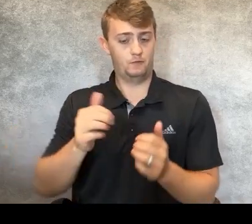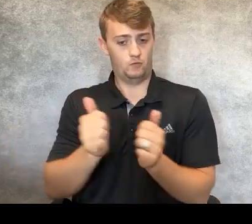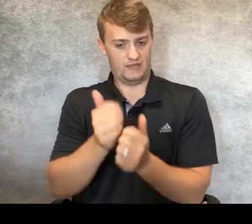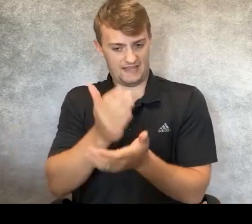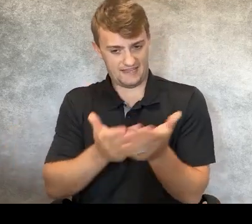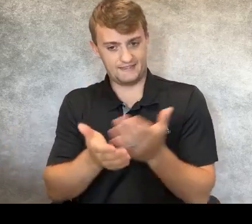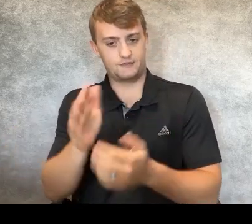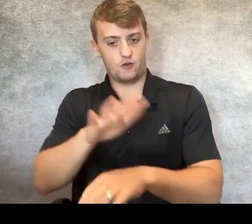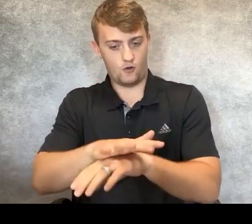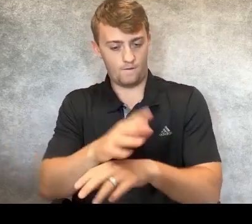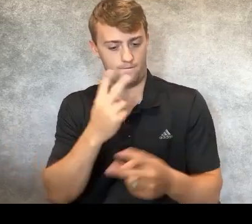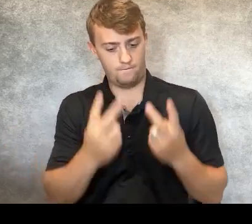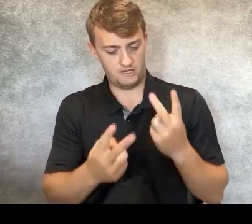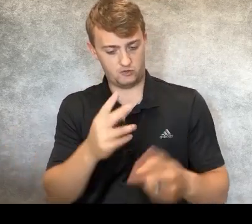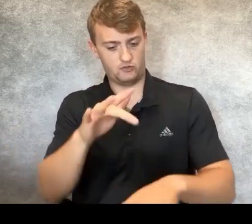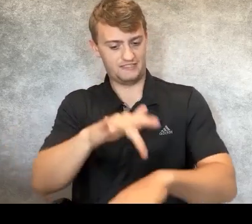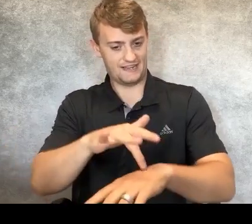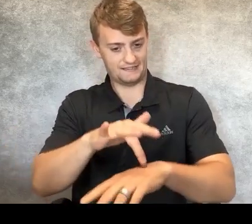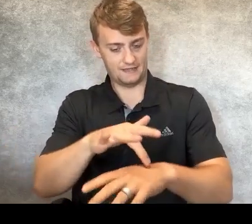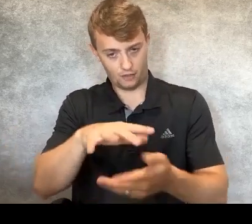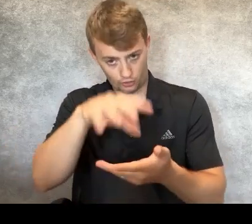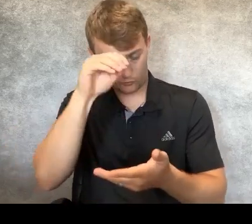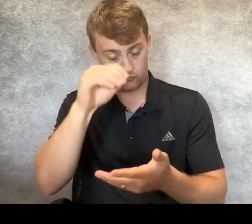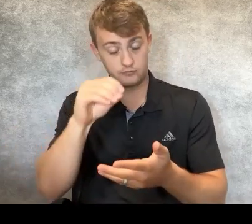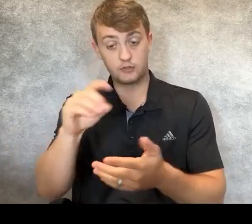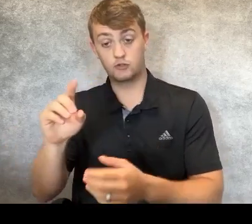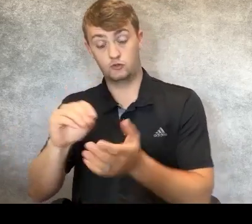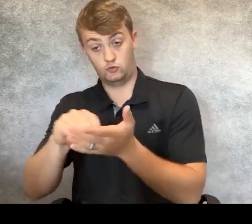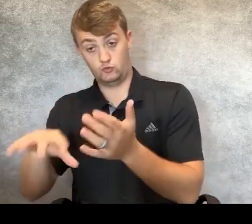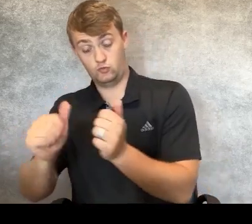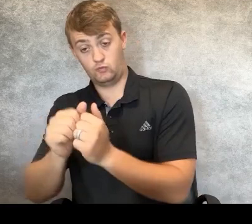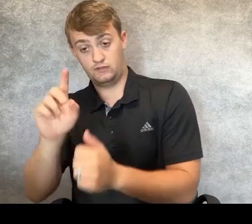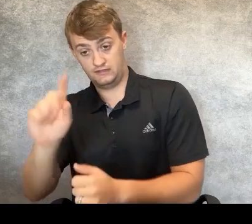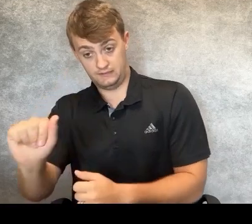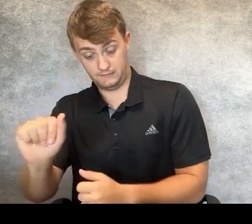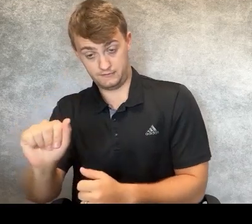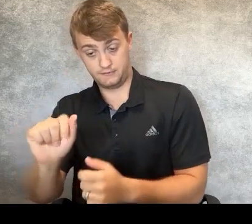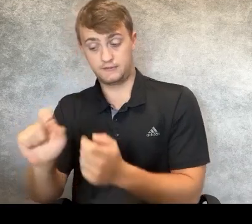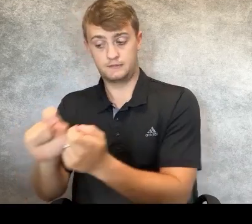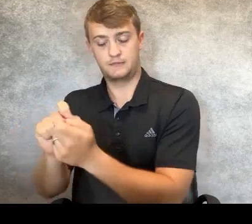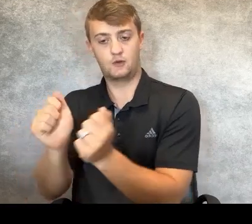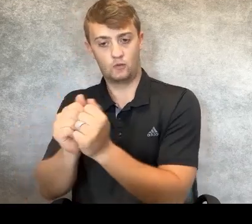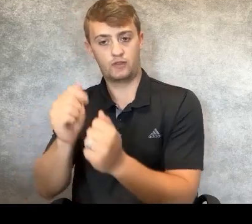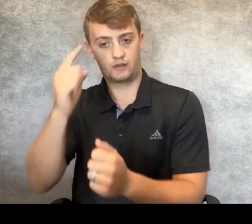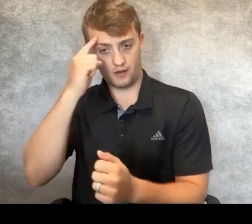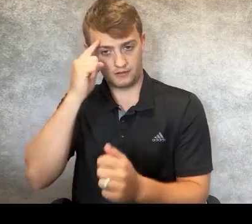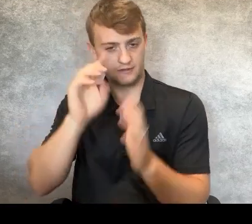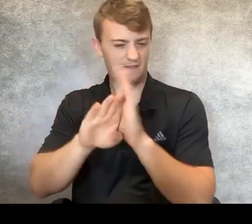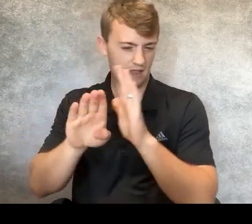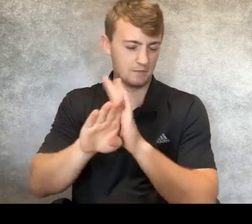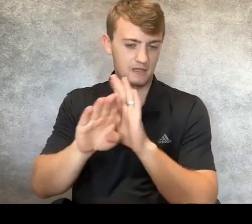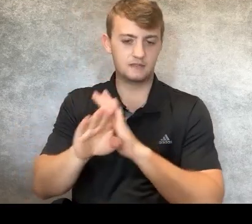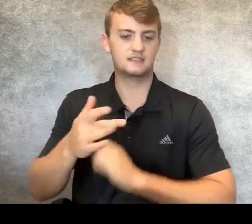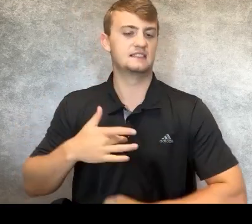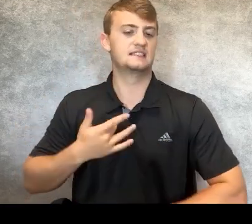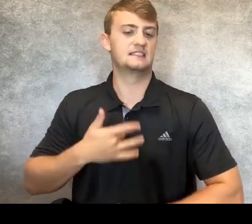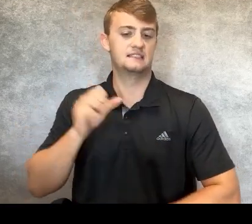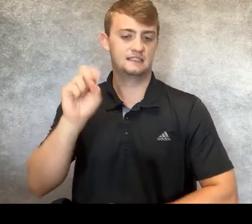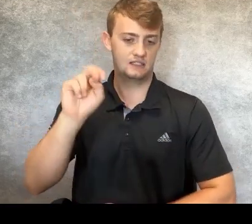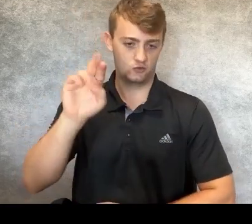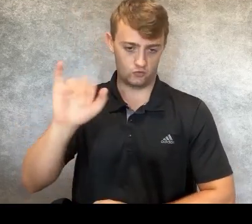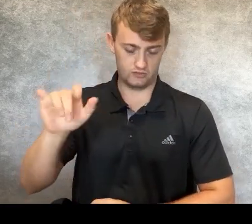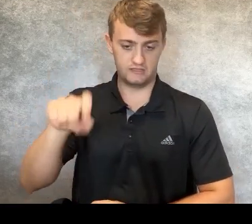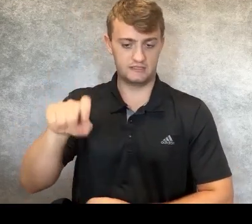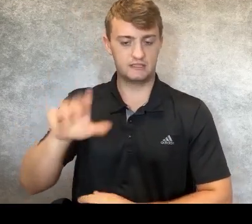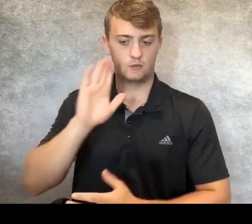from hands-on, visual, and tactile learning. For students with disabilities, especially those with cognitive, developmental, or sensory